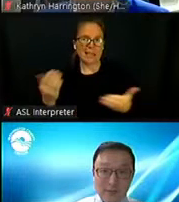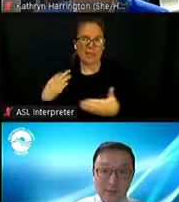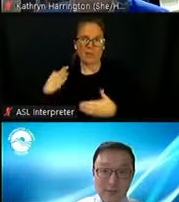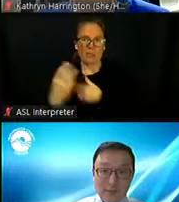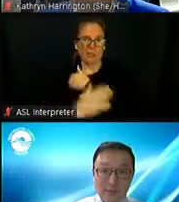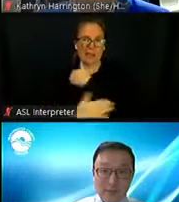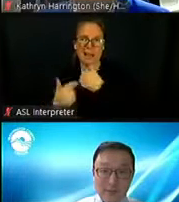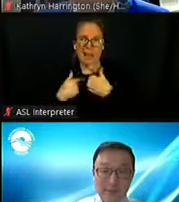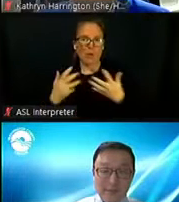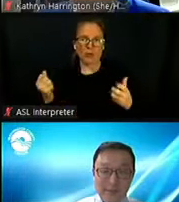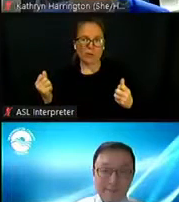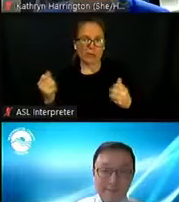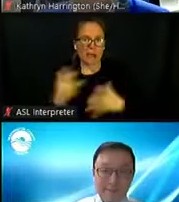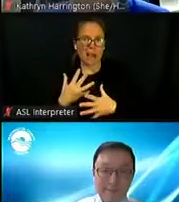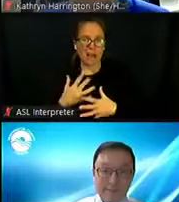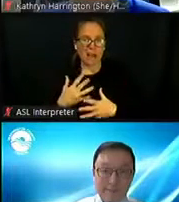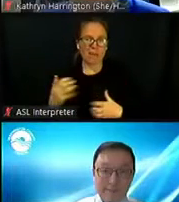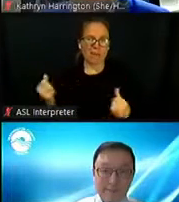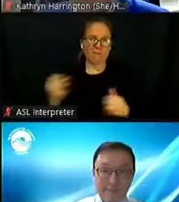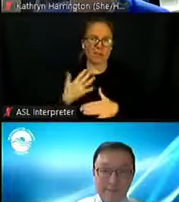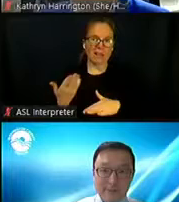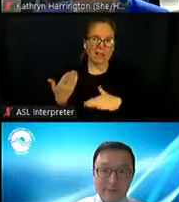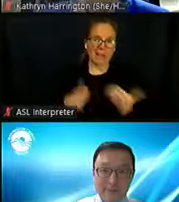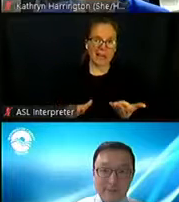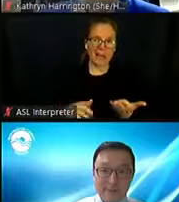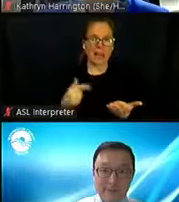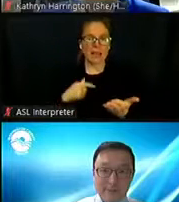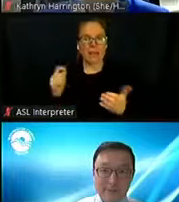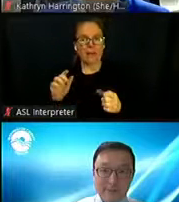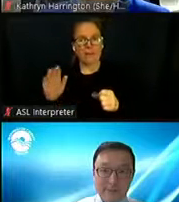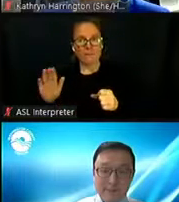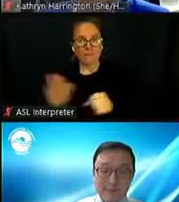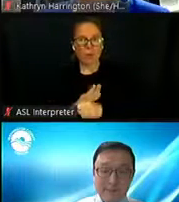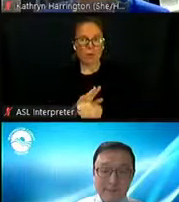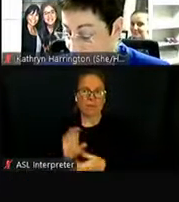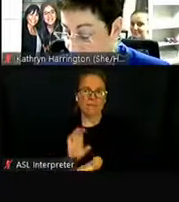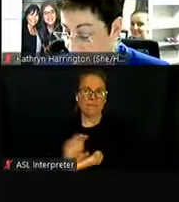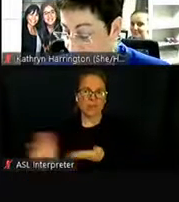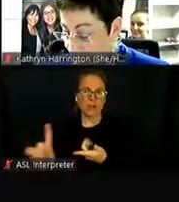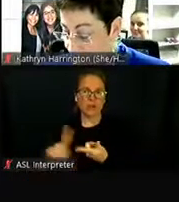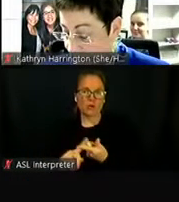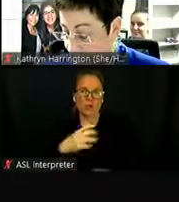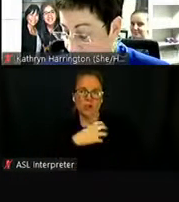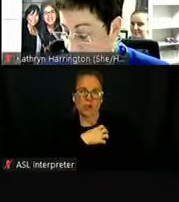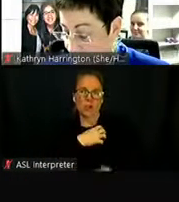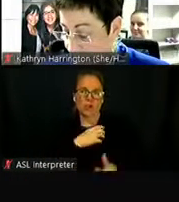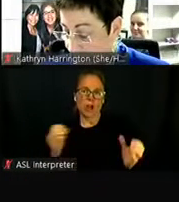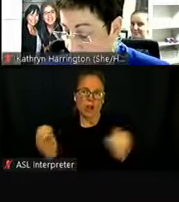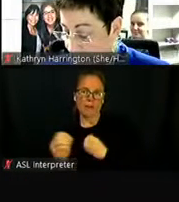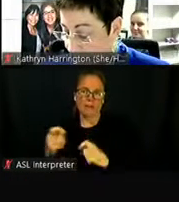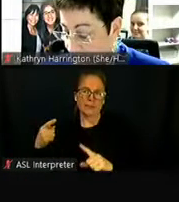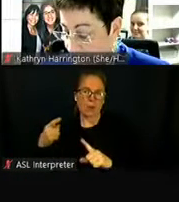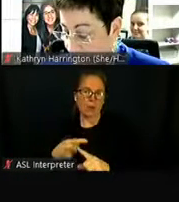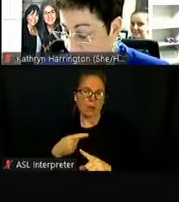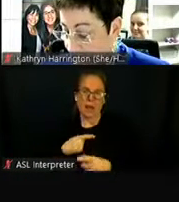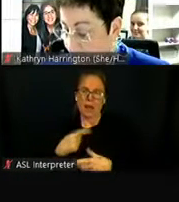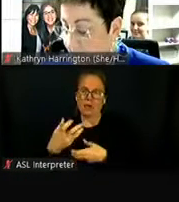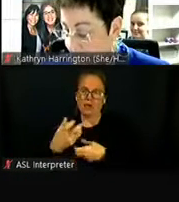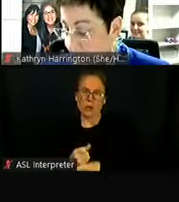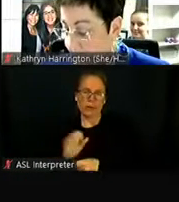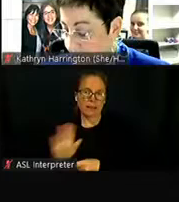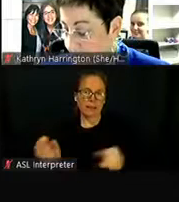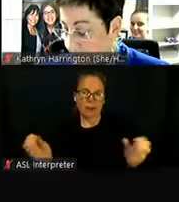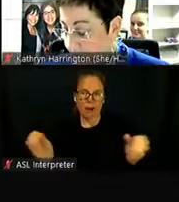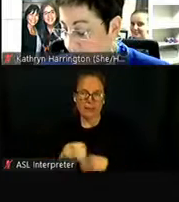my life. And that means we need to fully fund and support the sheriff's office. So I just want to get that point across, that I believe in the sheriff's office. I believe in safety